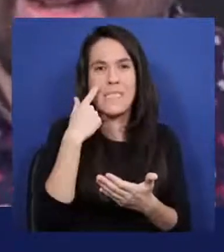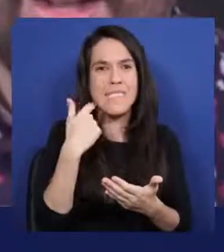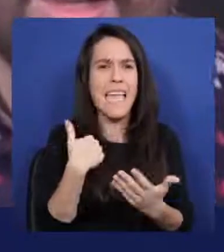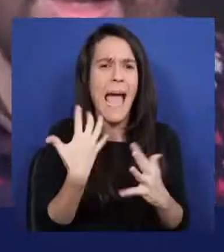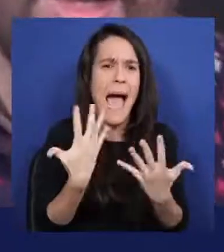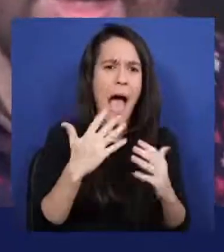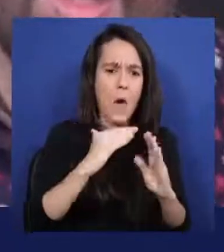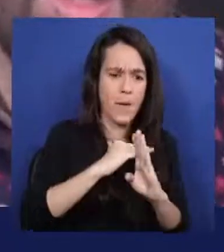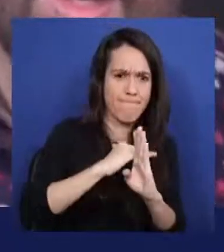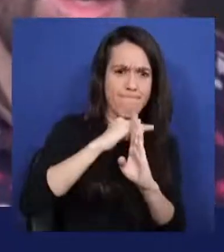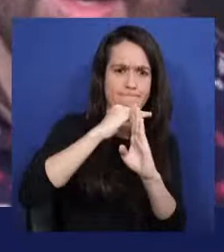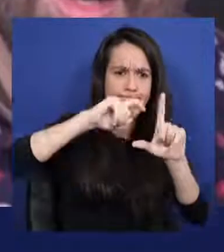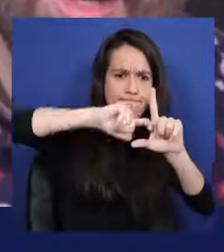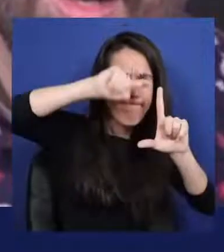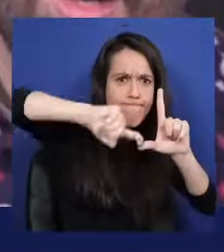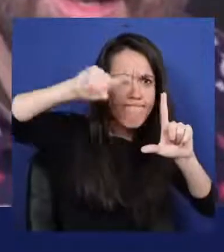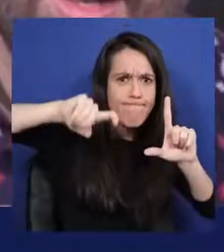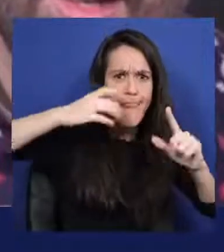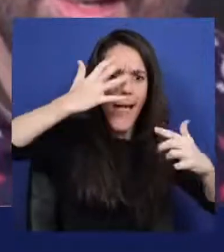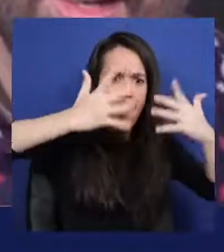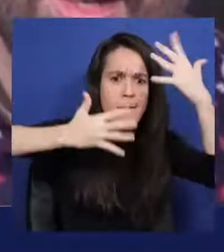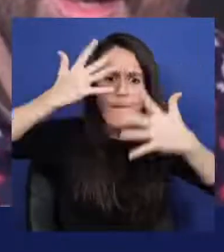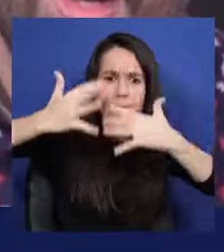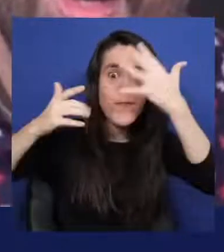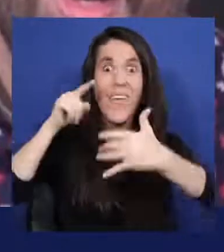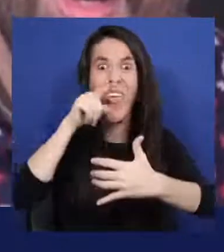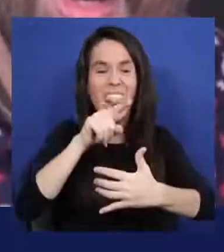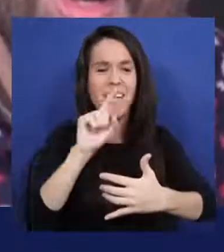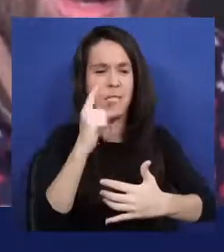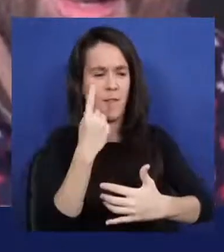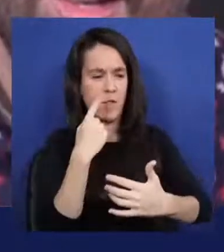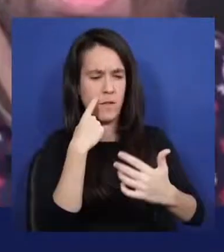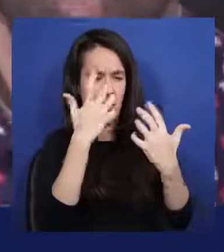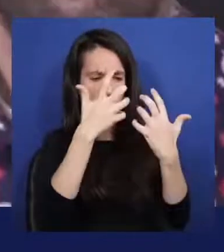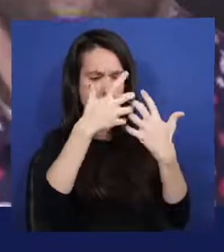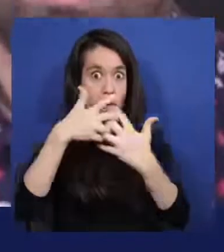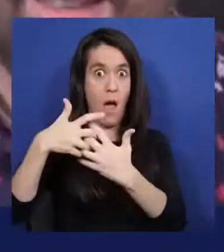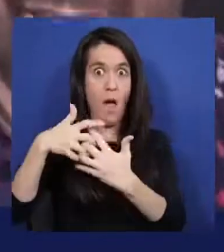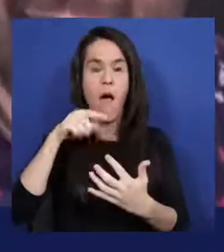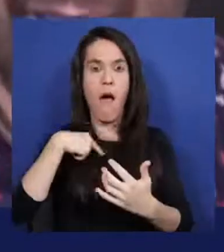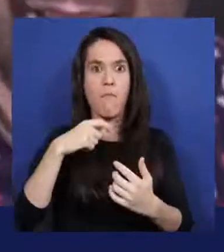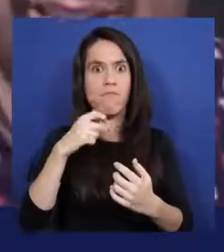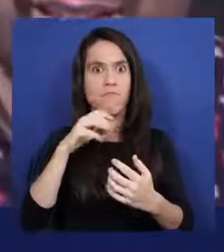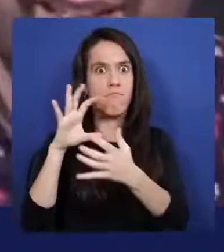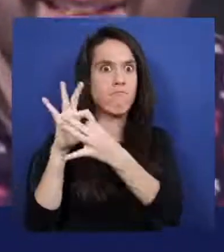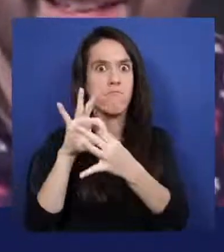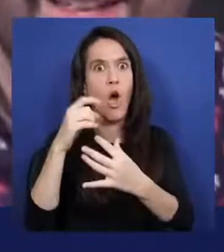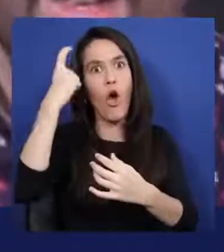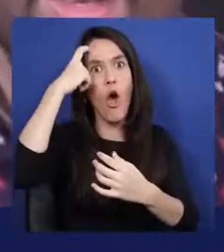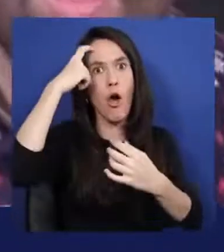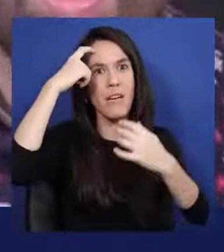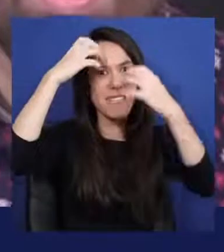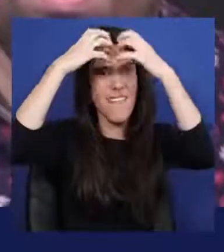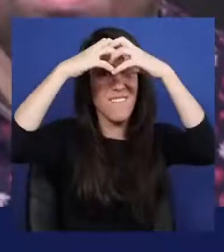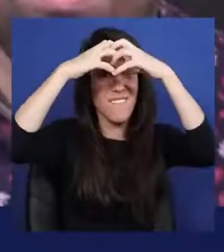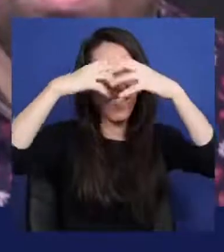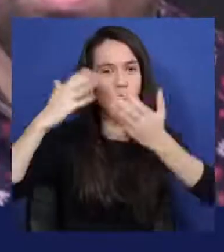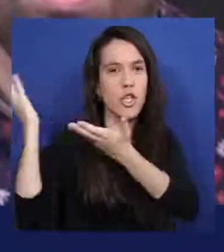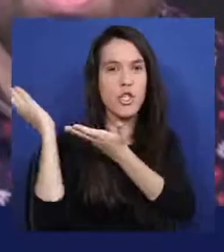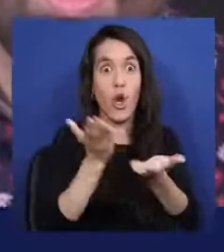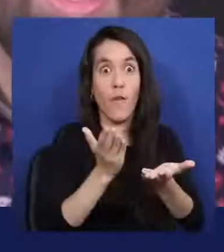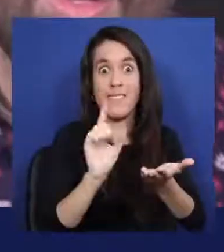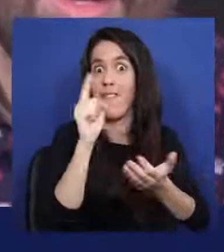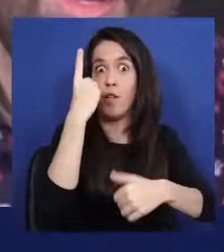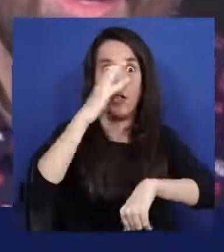and that was my first interaction with cognitive services. And I just fell in love